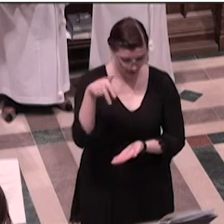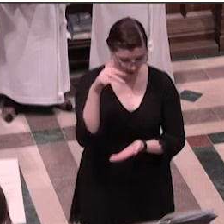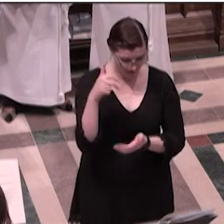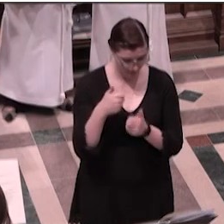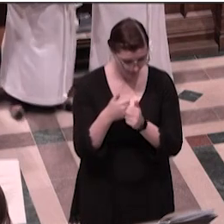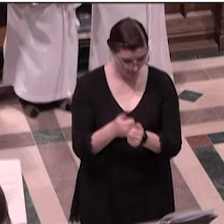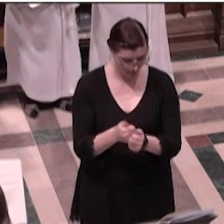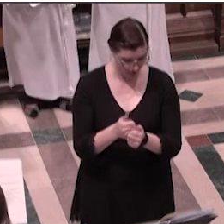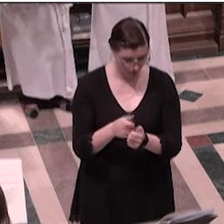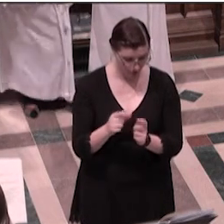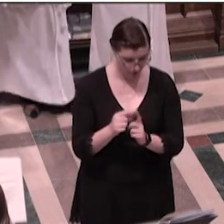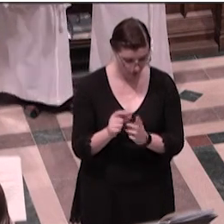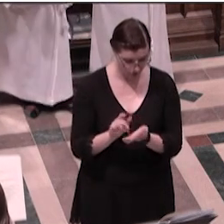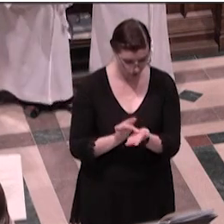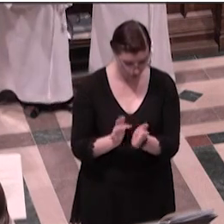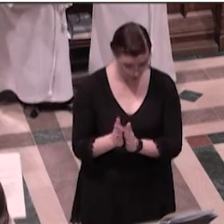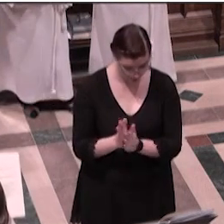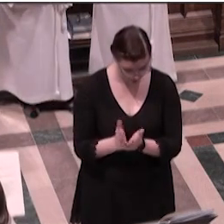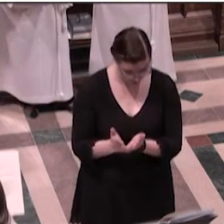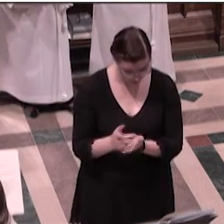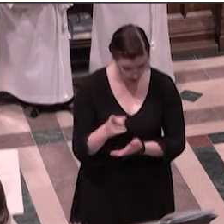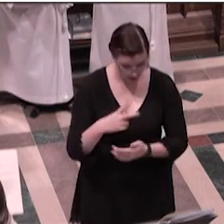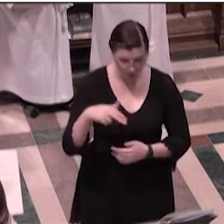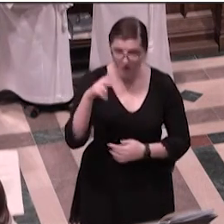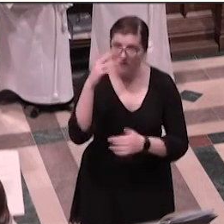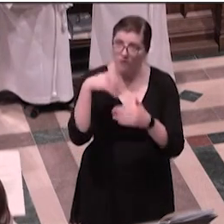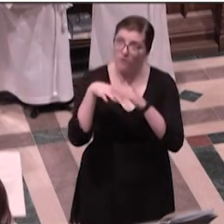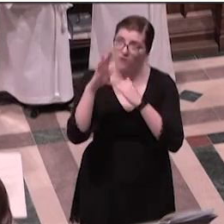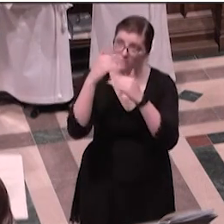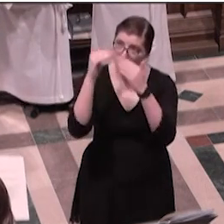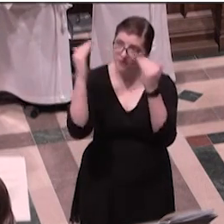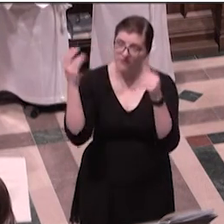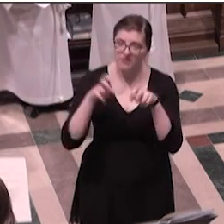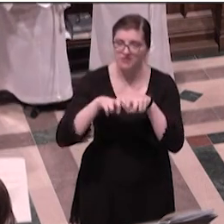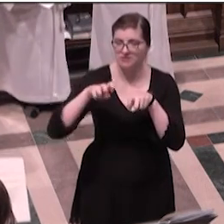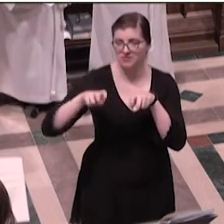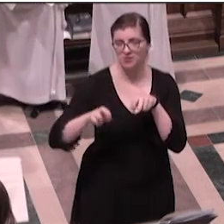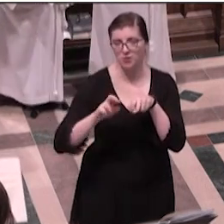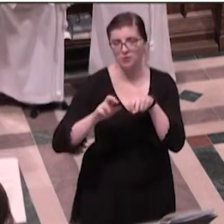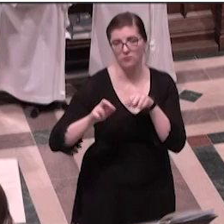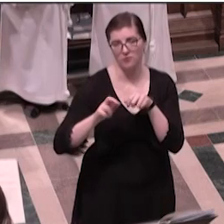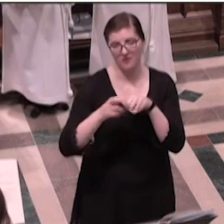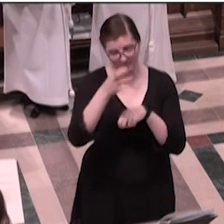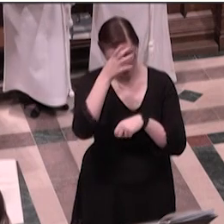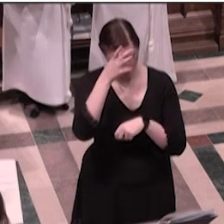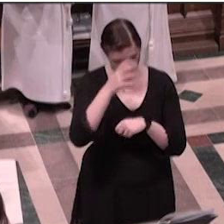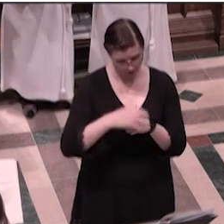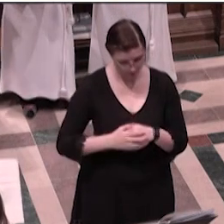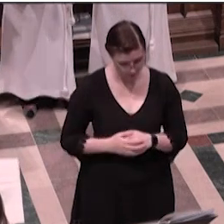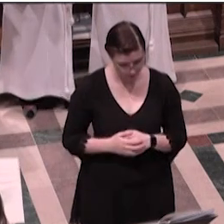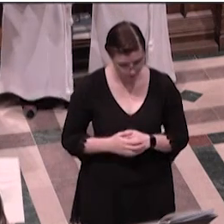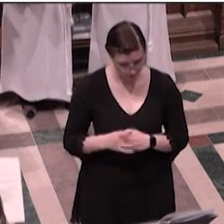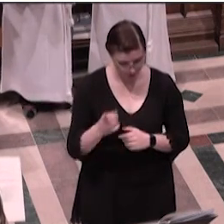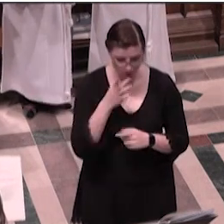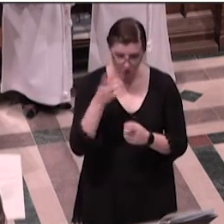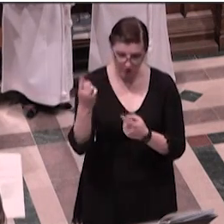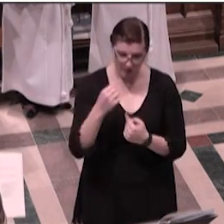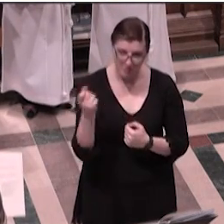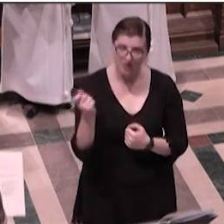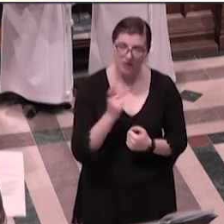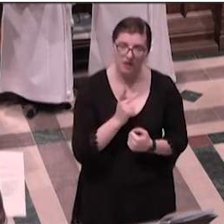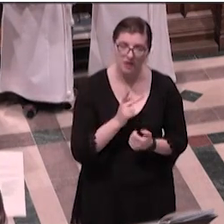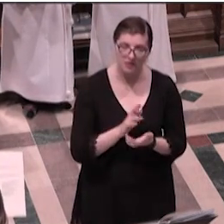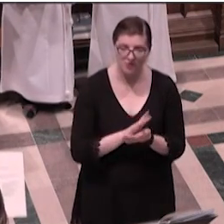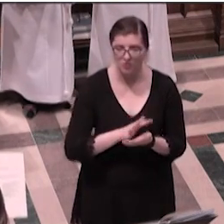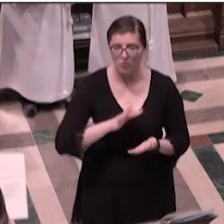He ascended into heaven and is seated at the right hand of the Father. He will come again in glory to judge the living and